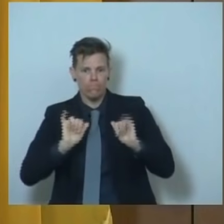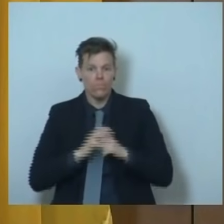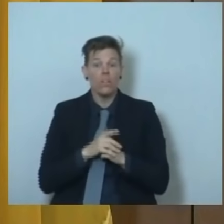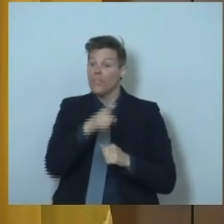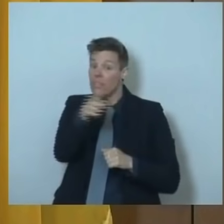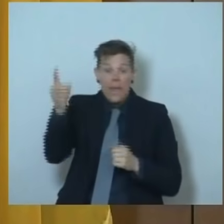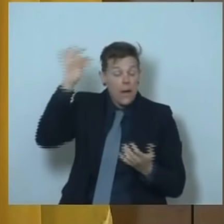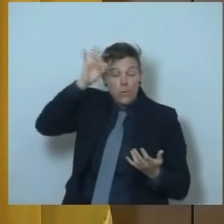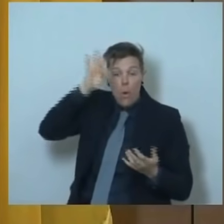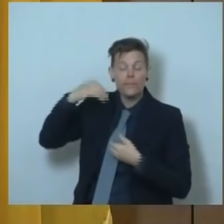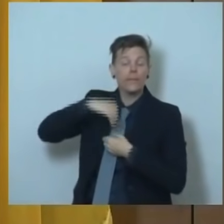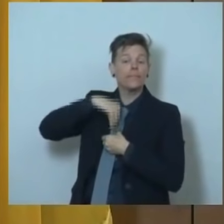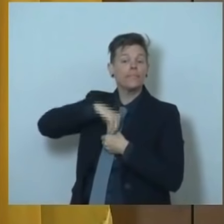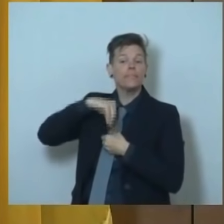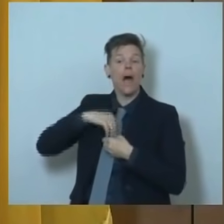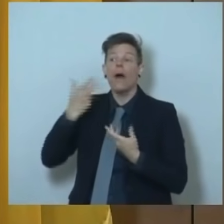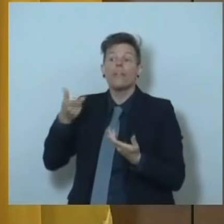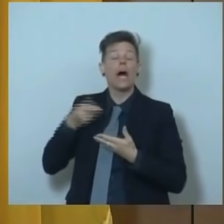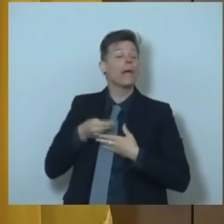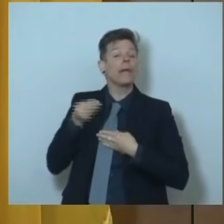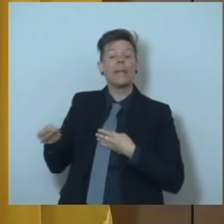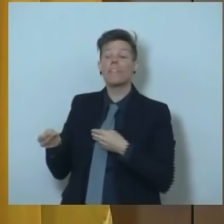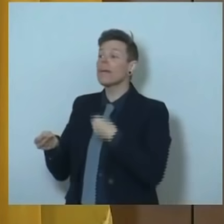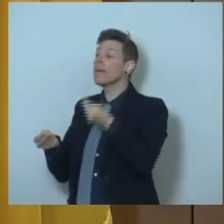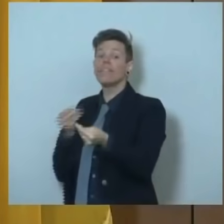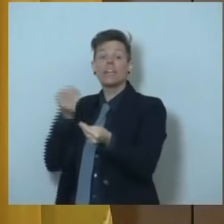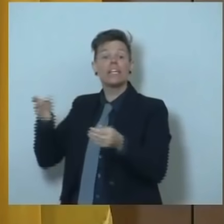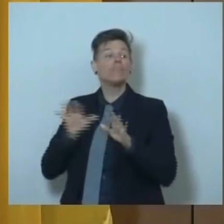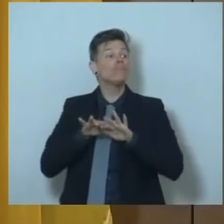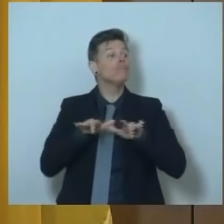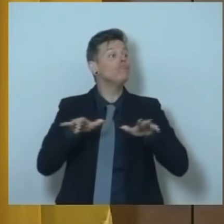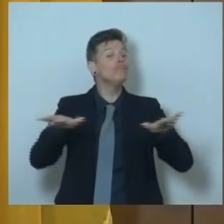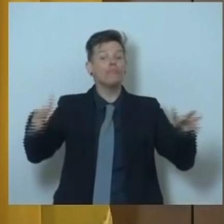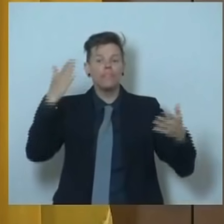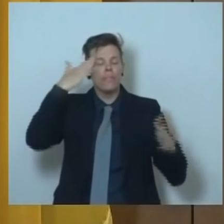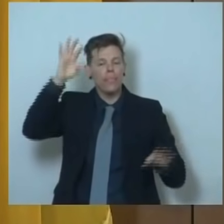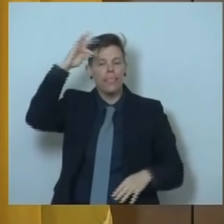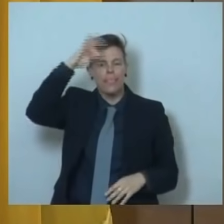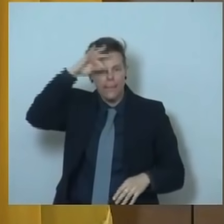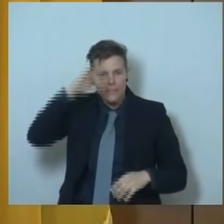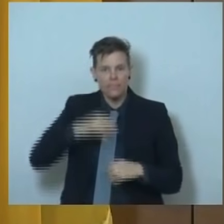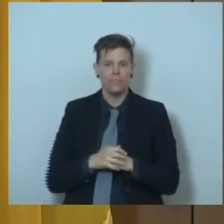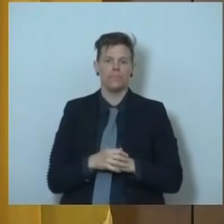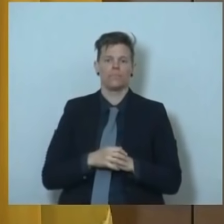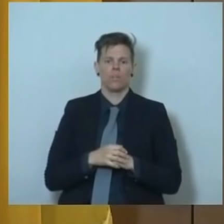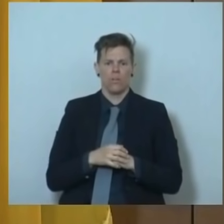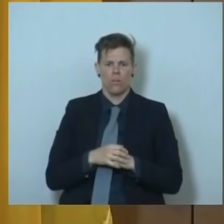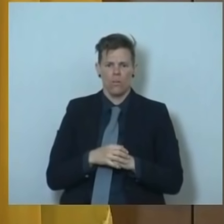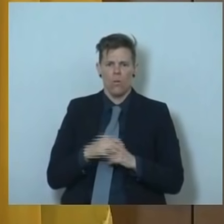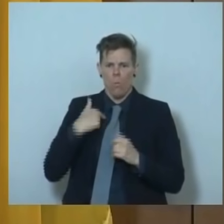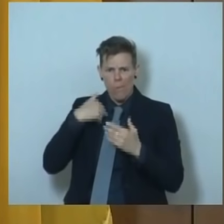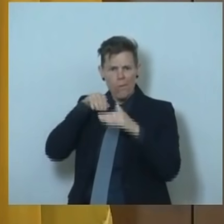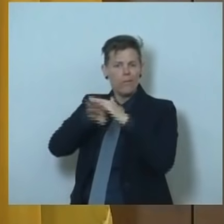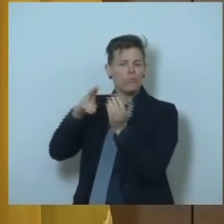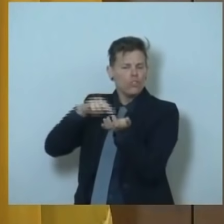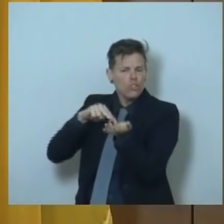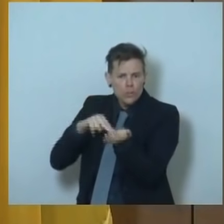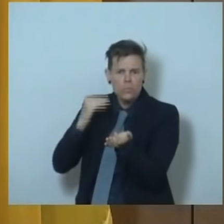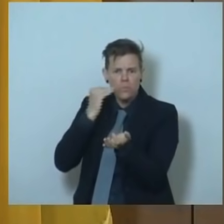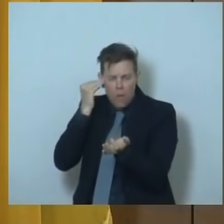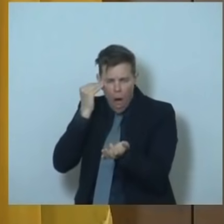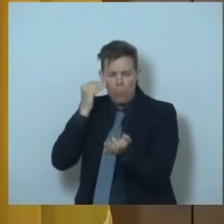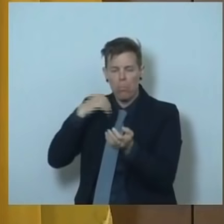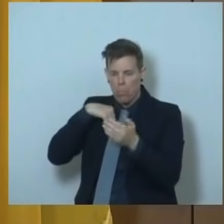carrying that virus. We find them when we go into these targeted areas that we know we're coming into contact with